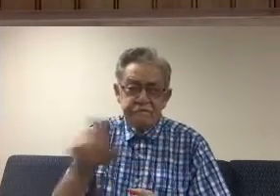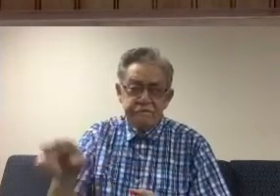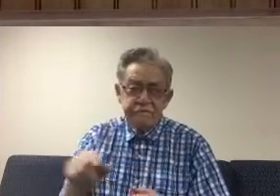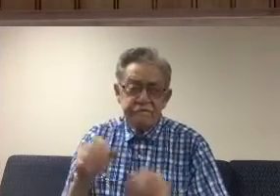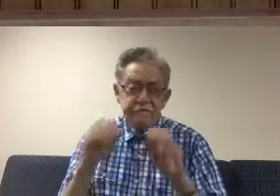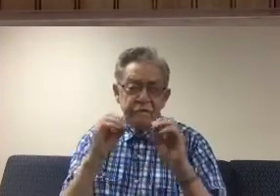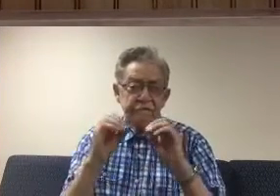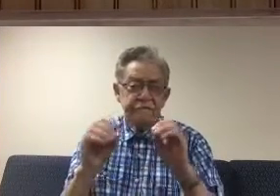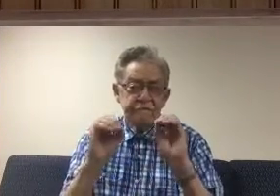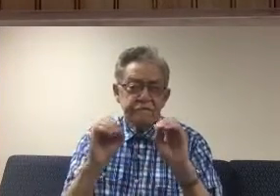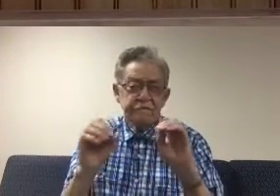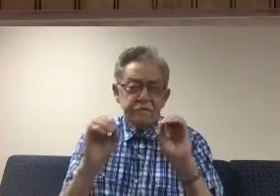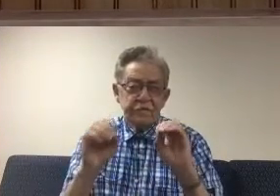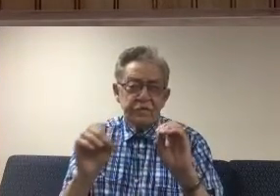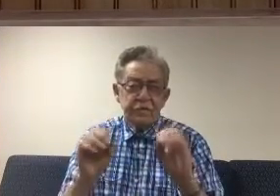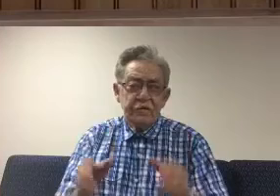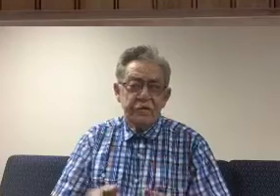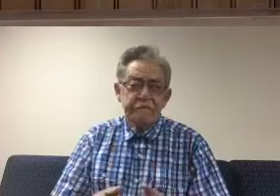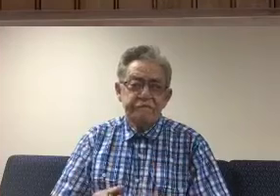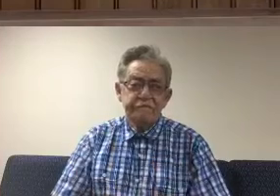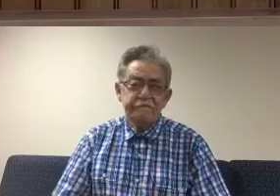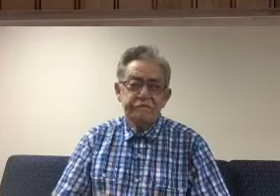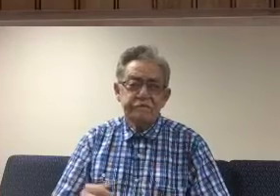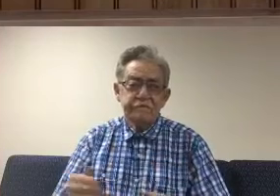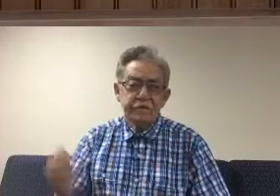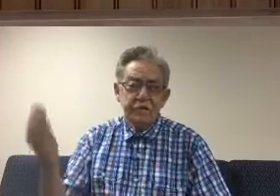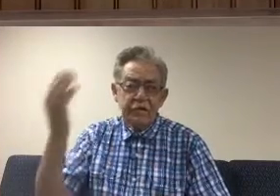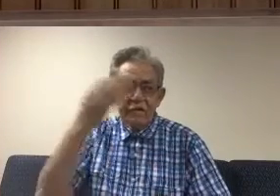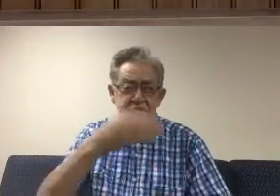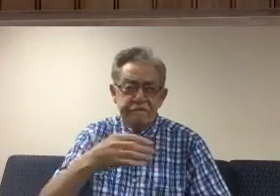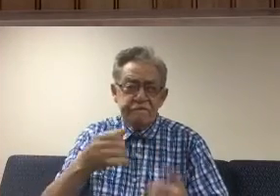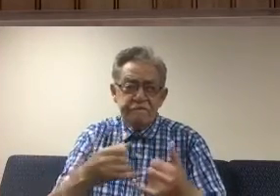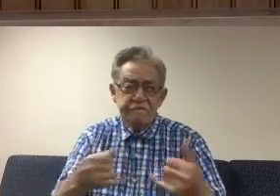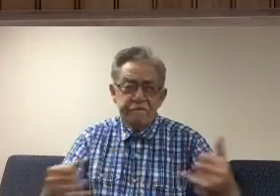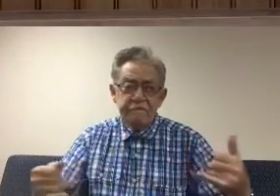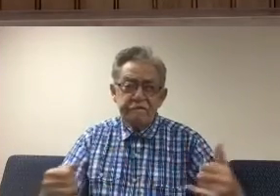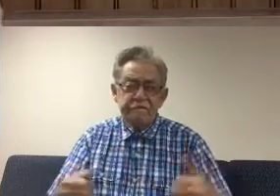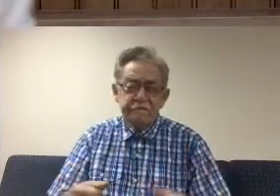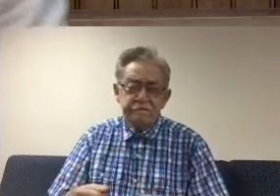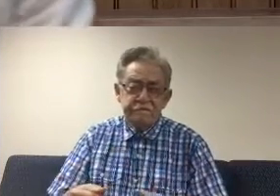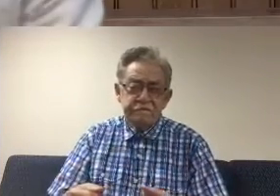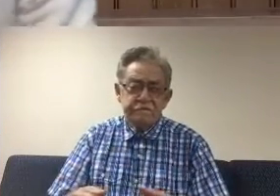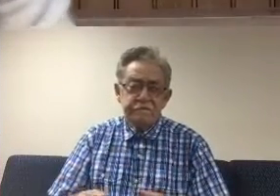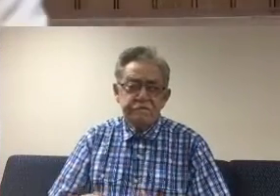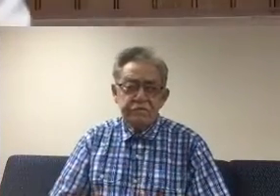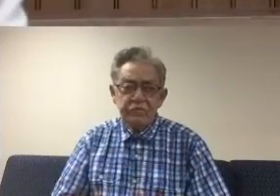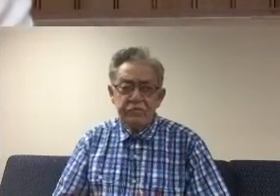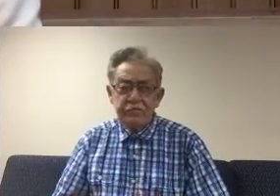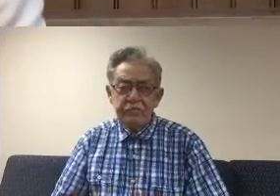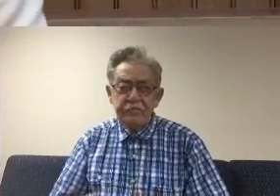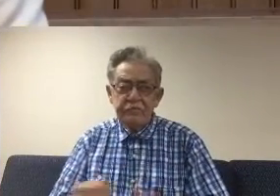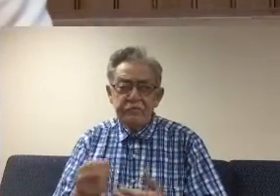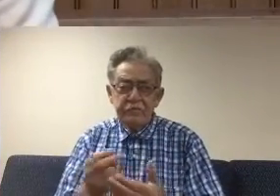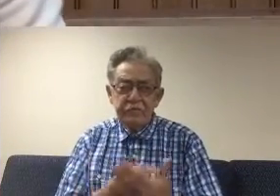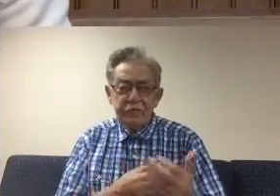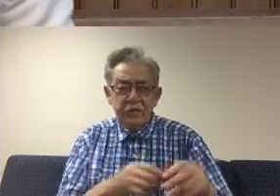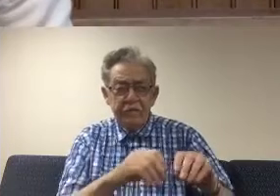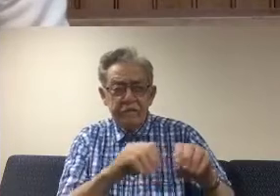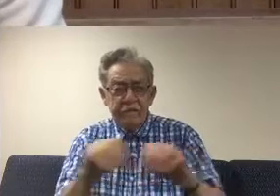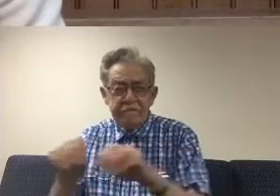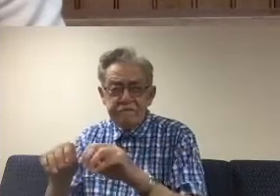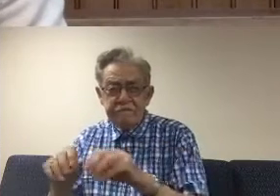which is the front lines of critical race theory, it is the front lines of the new movement